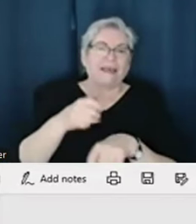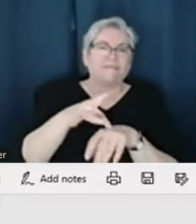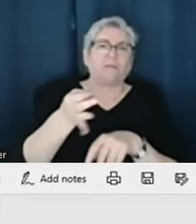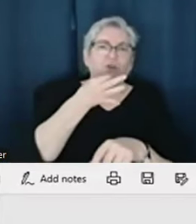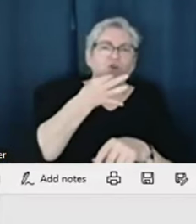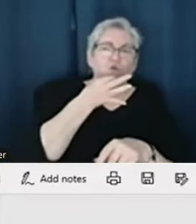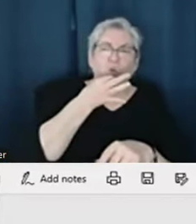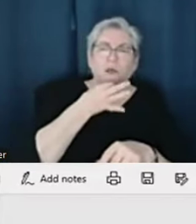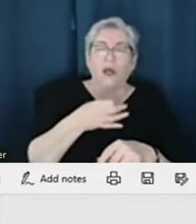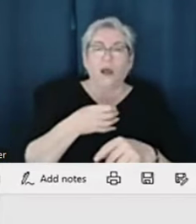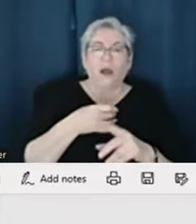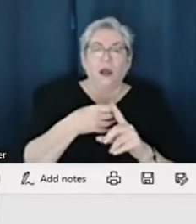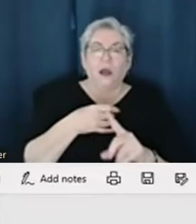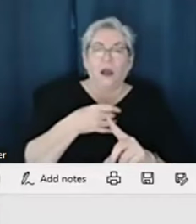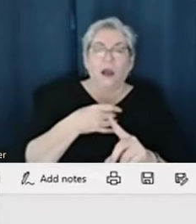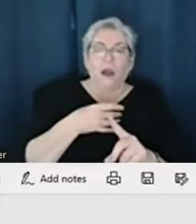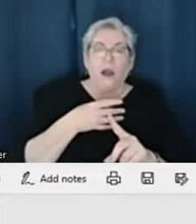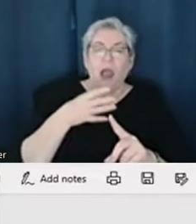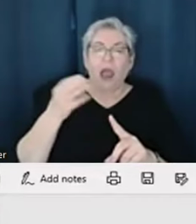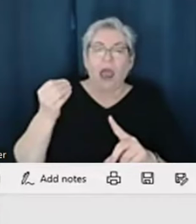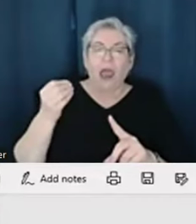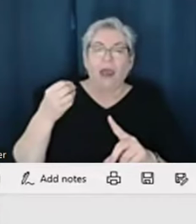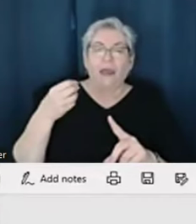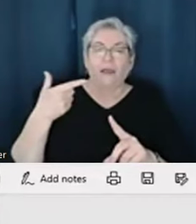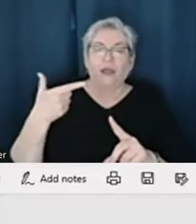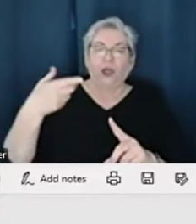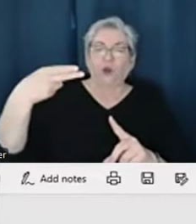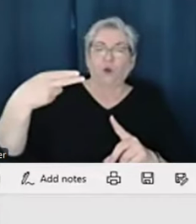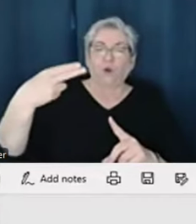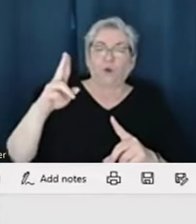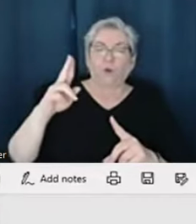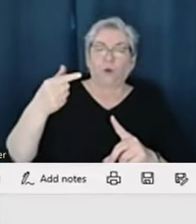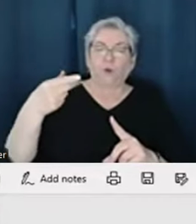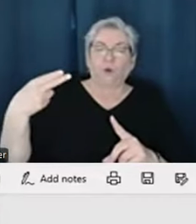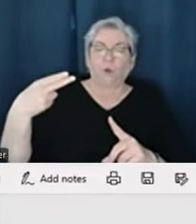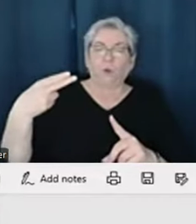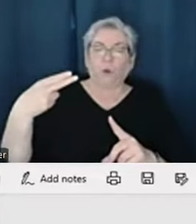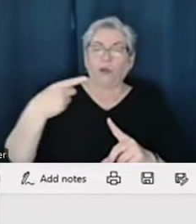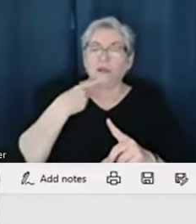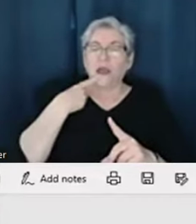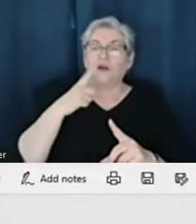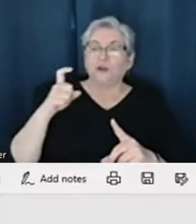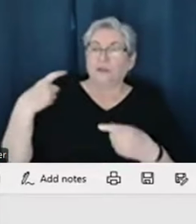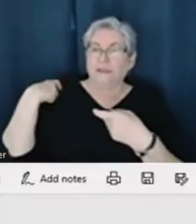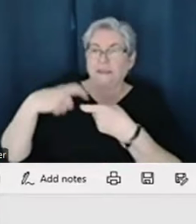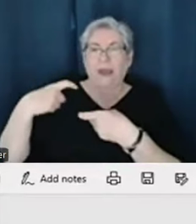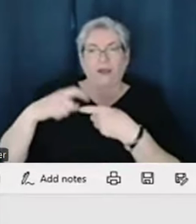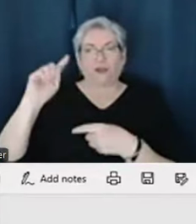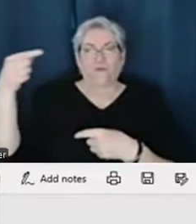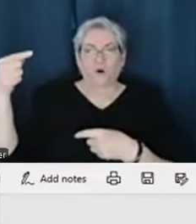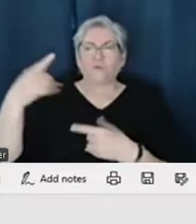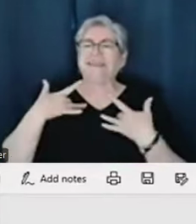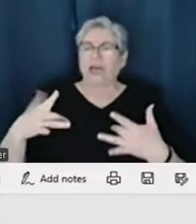saying Spanish would be great, and that's usually our first translation language, so we will keep that in